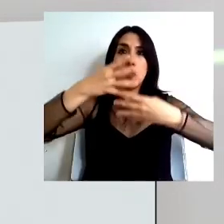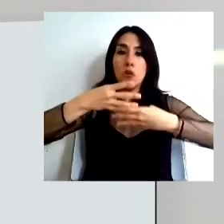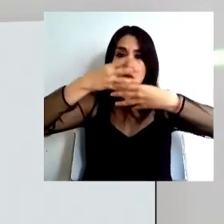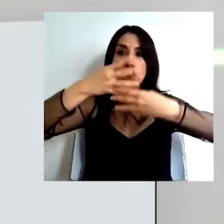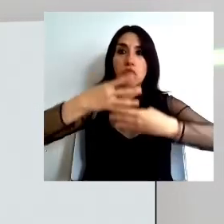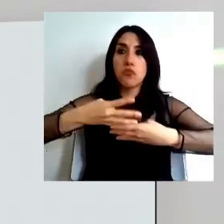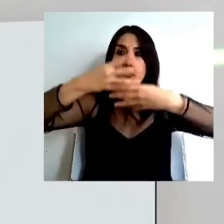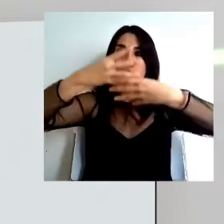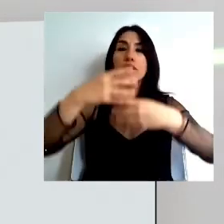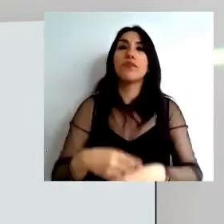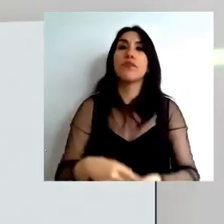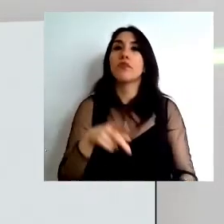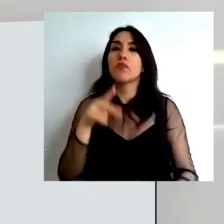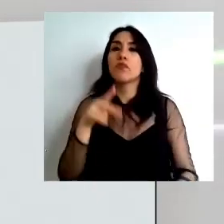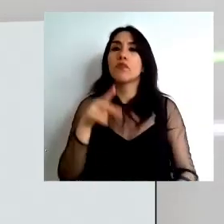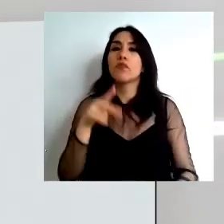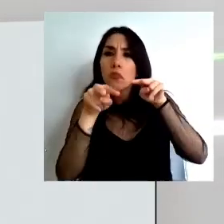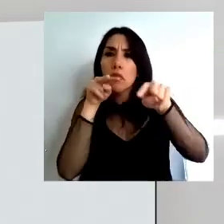Maybe Walburga,